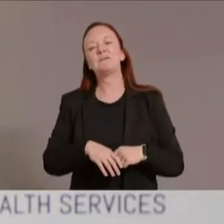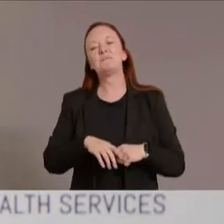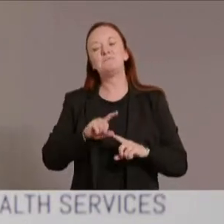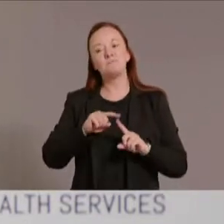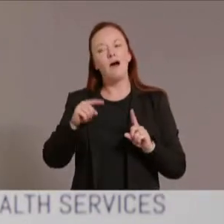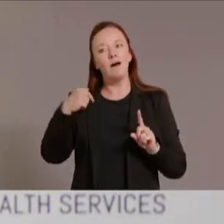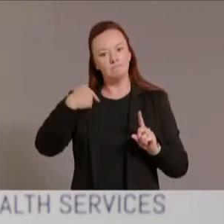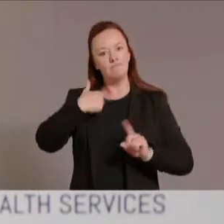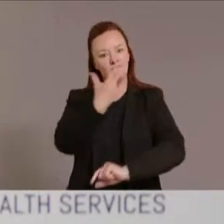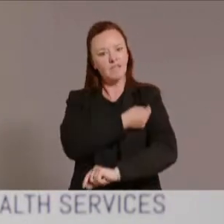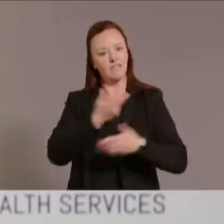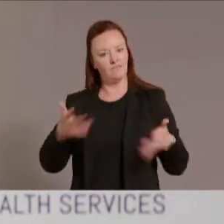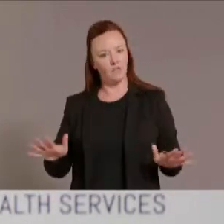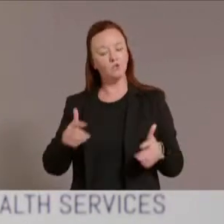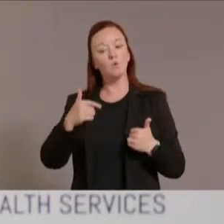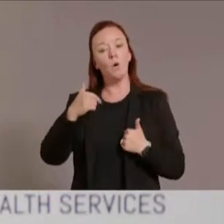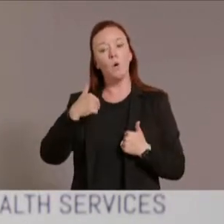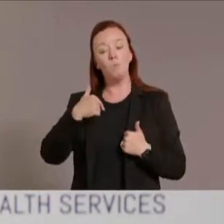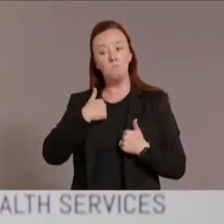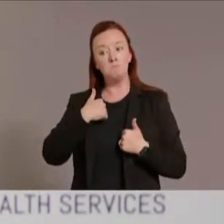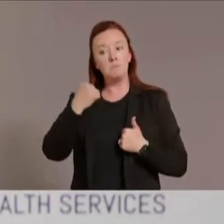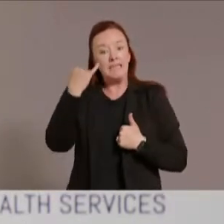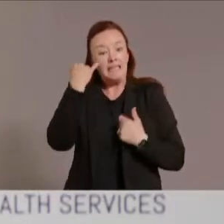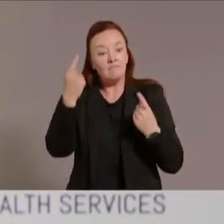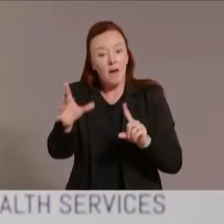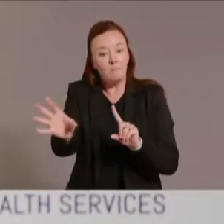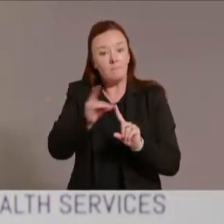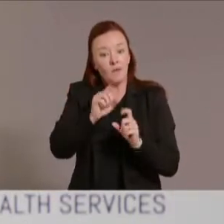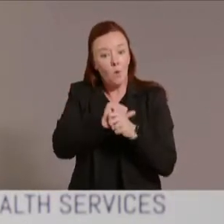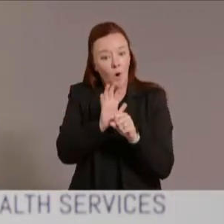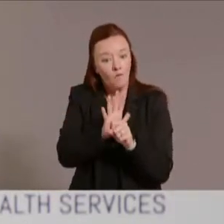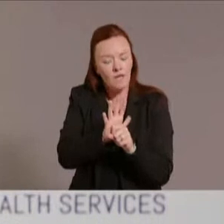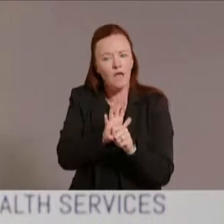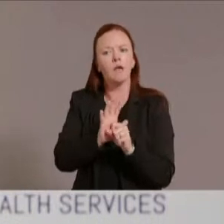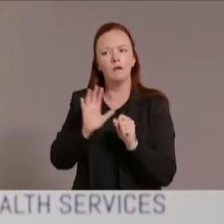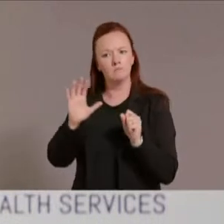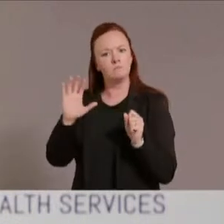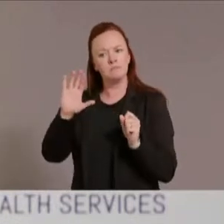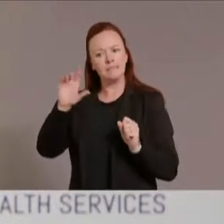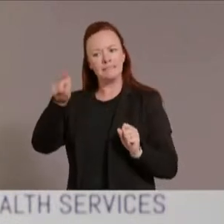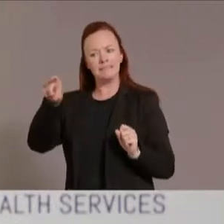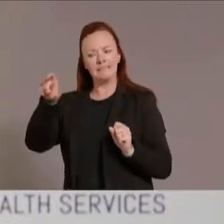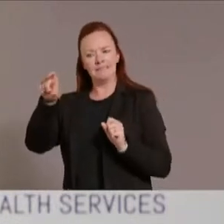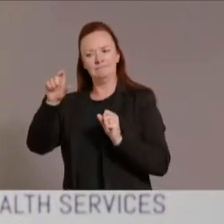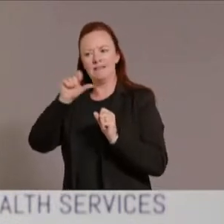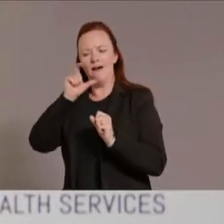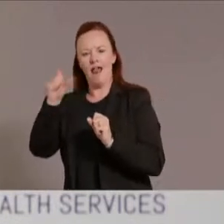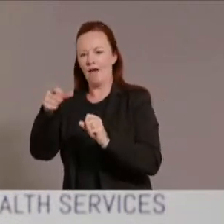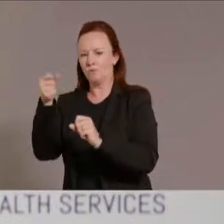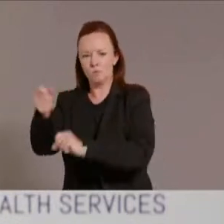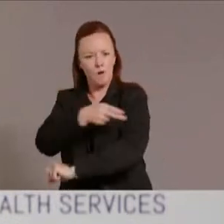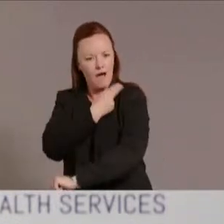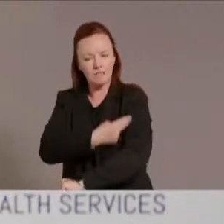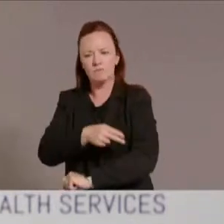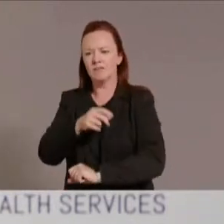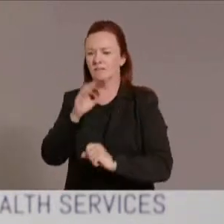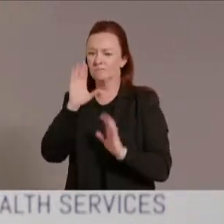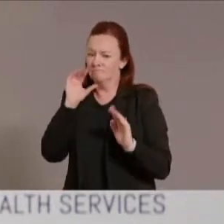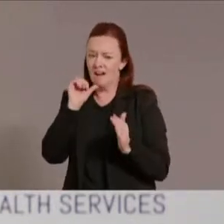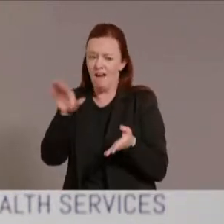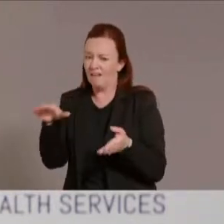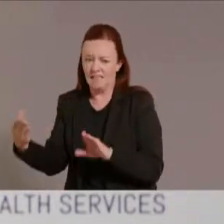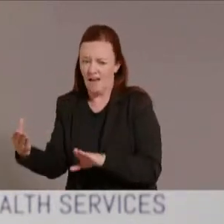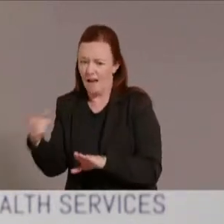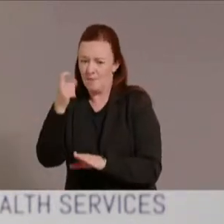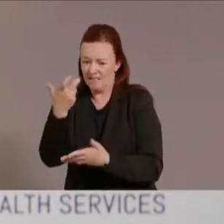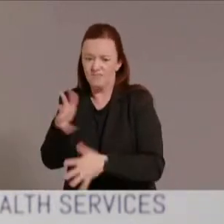COVID-19, it's going to prevent me from being hospitalized or potentially even dying. But we would encourage every Arizonan to continue acting like that